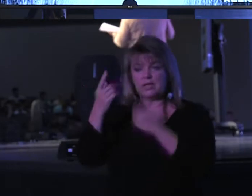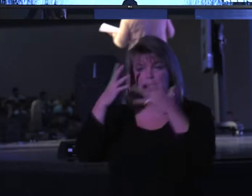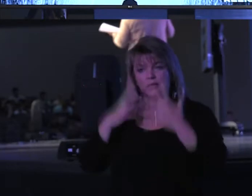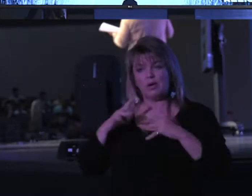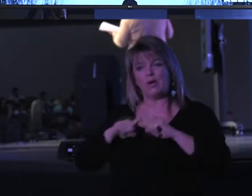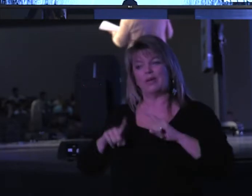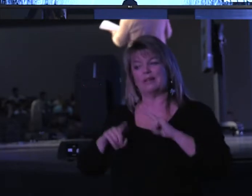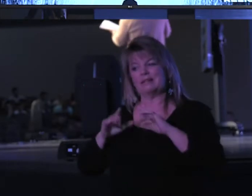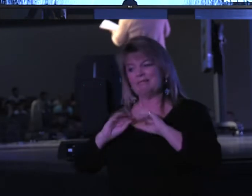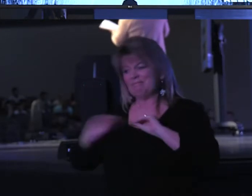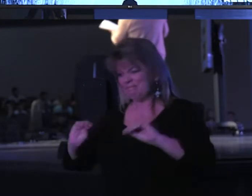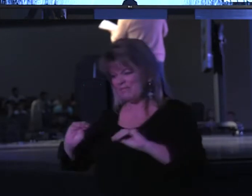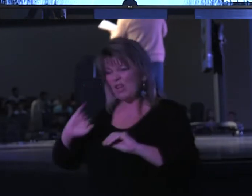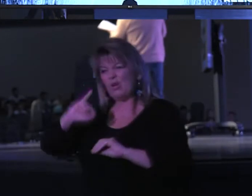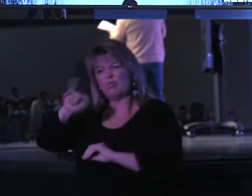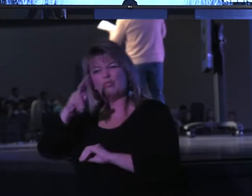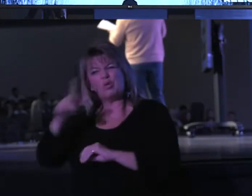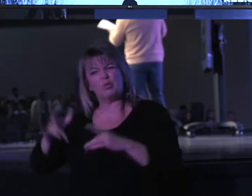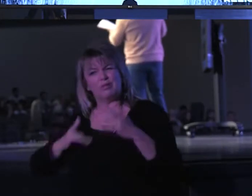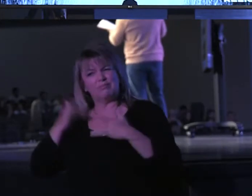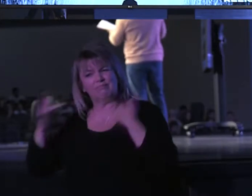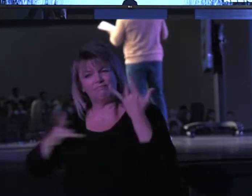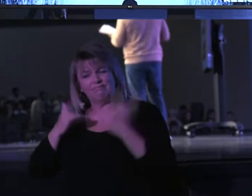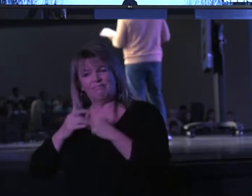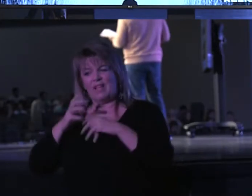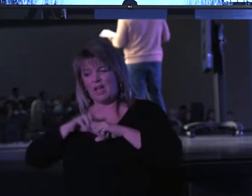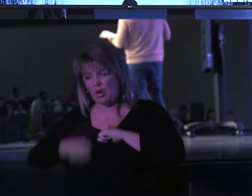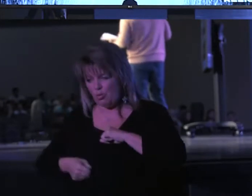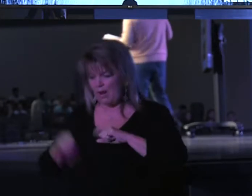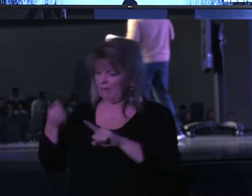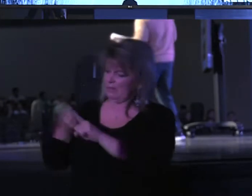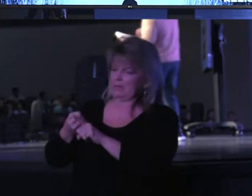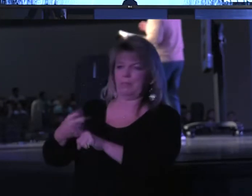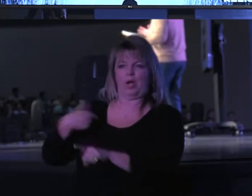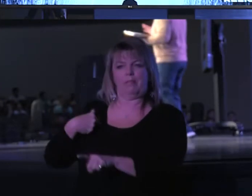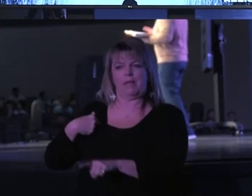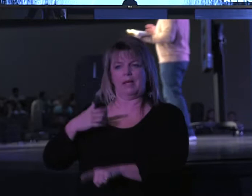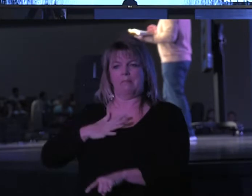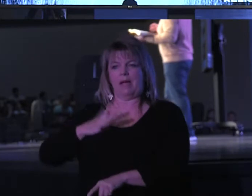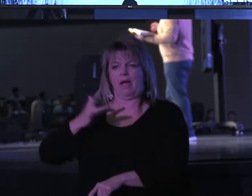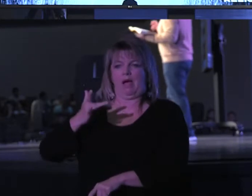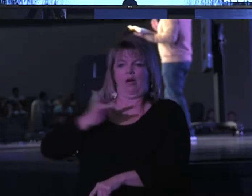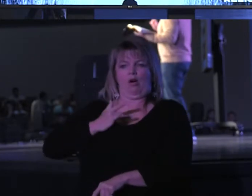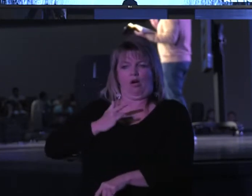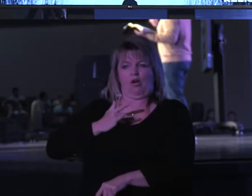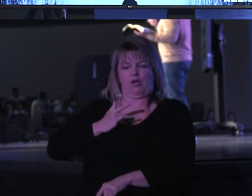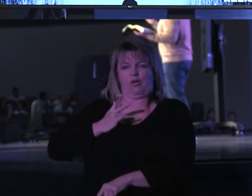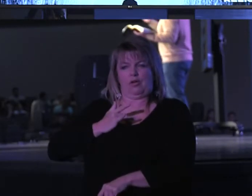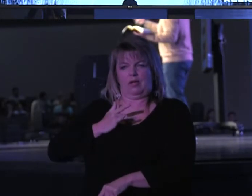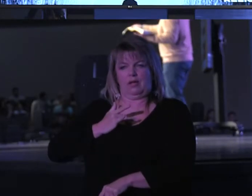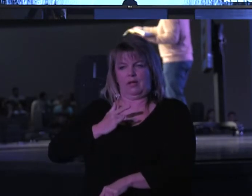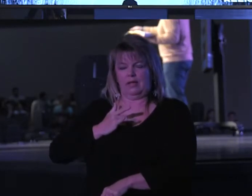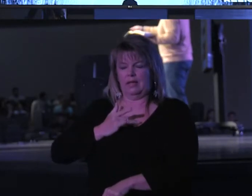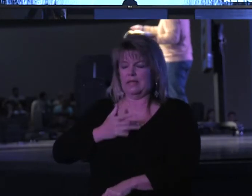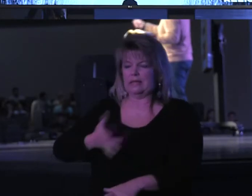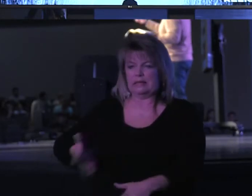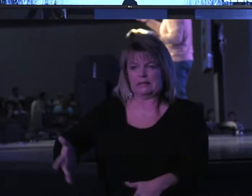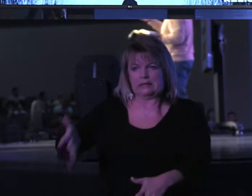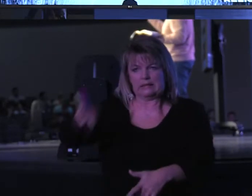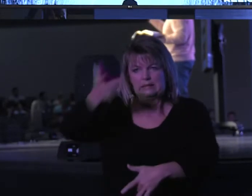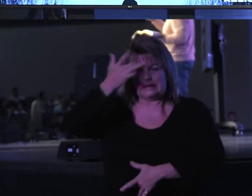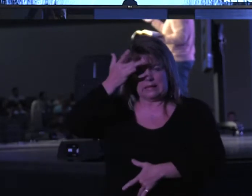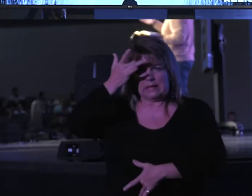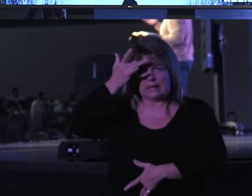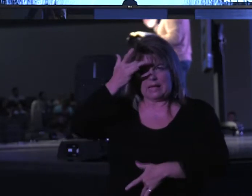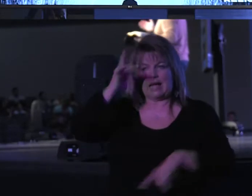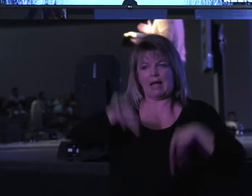the absence of joy. Grief is upon me. My heart is sick. I've